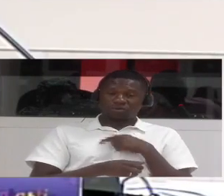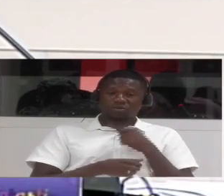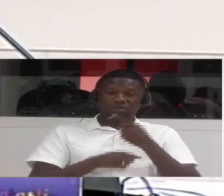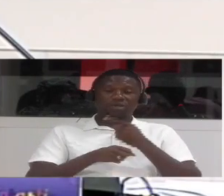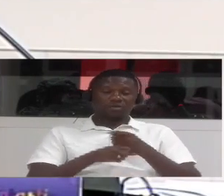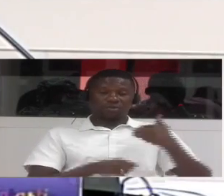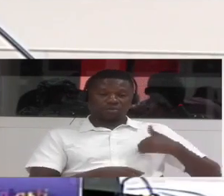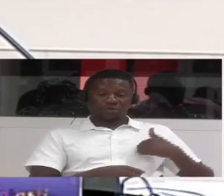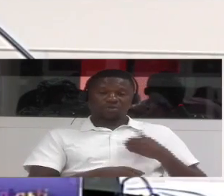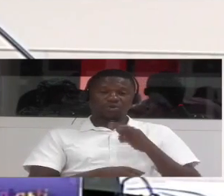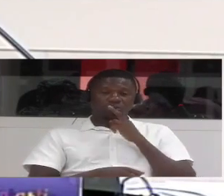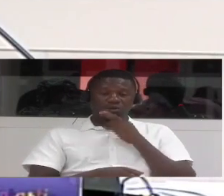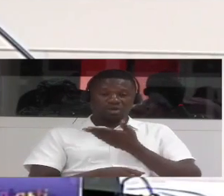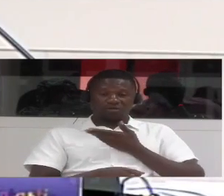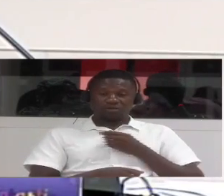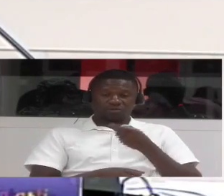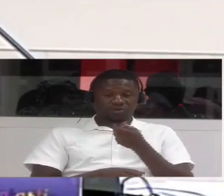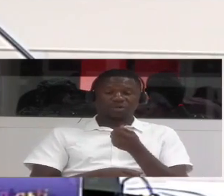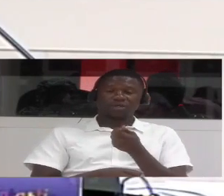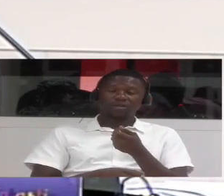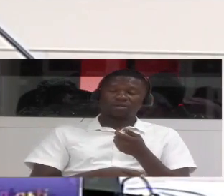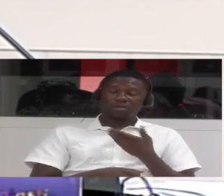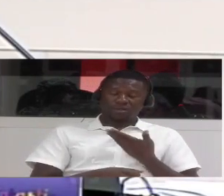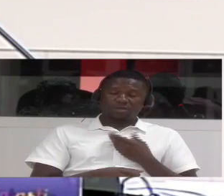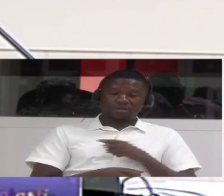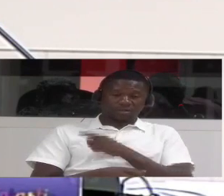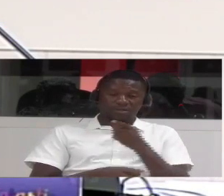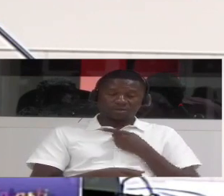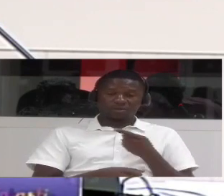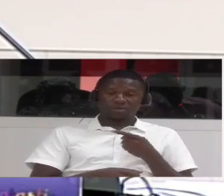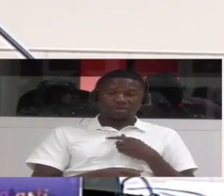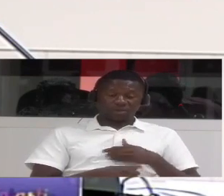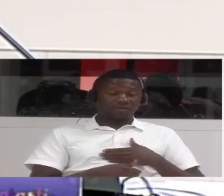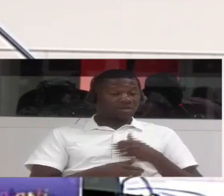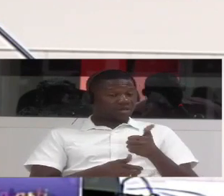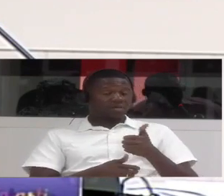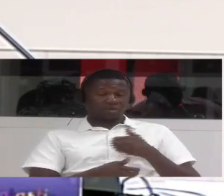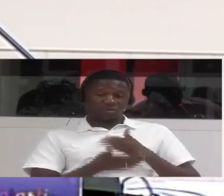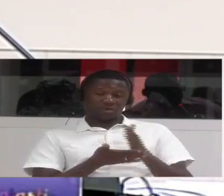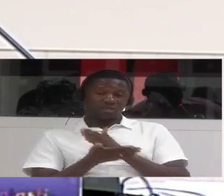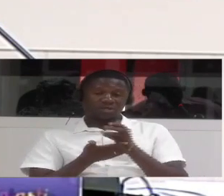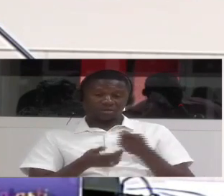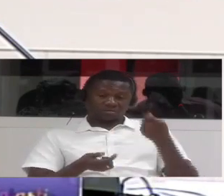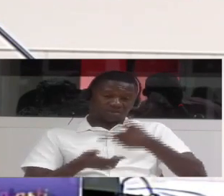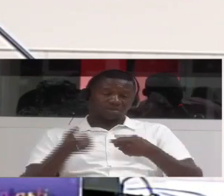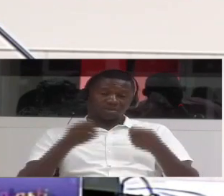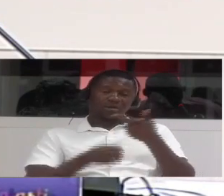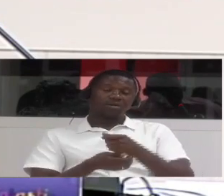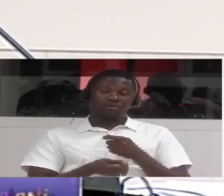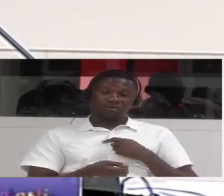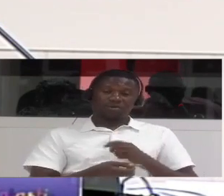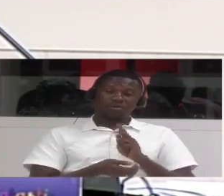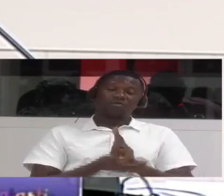Gambians who have some money, and they are very glad to share some for